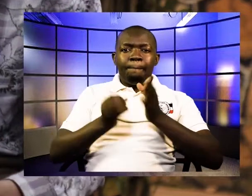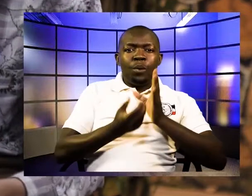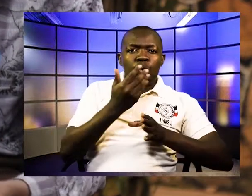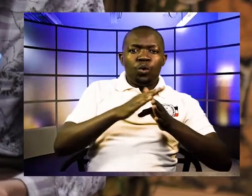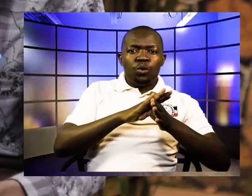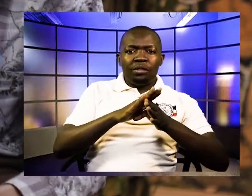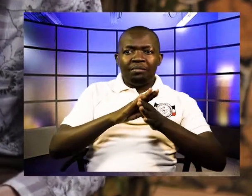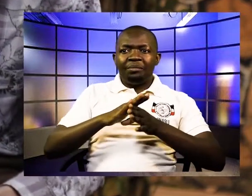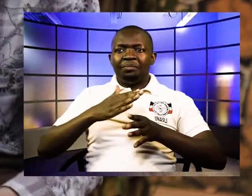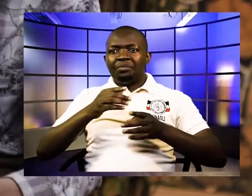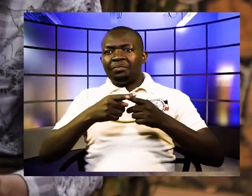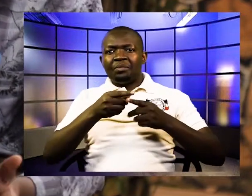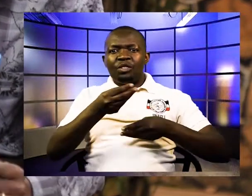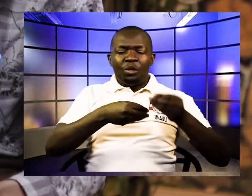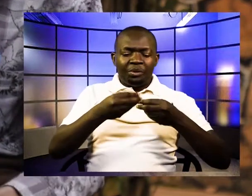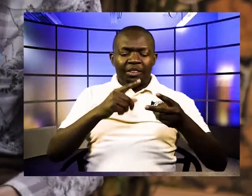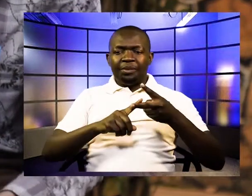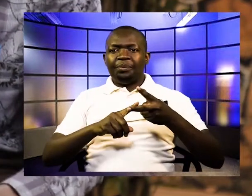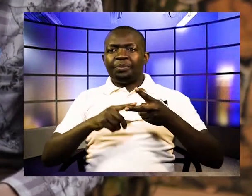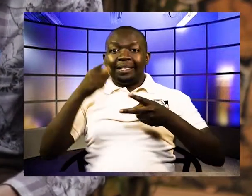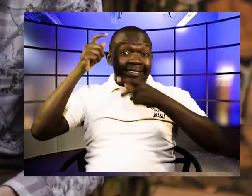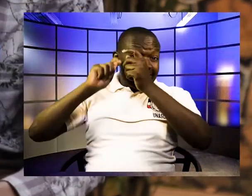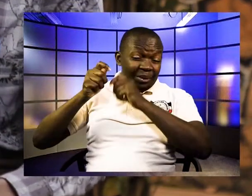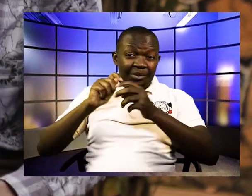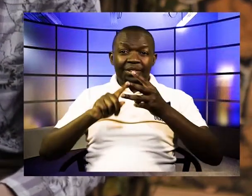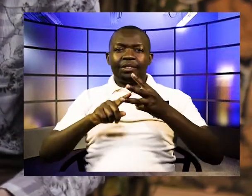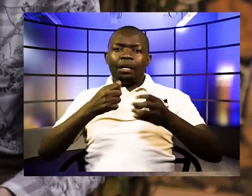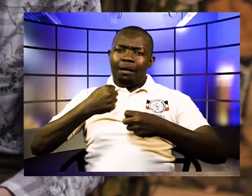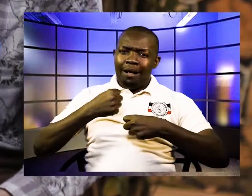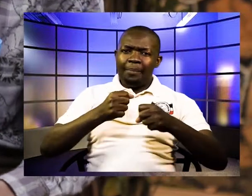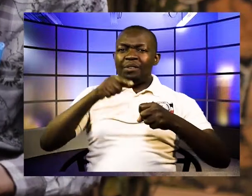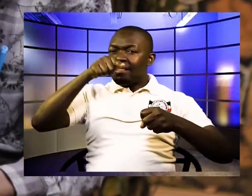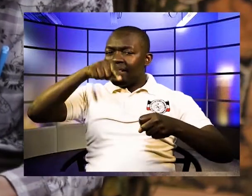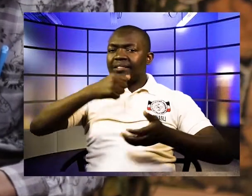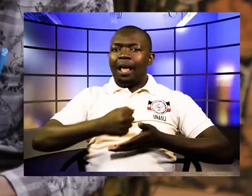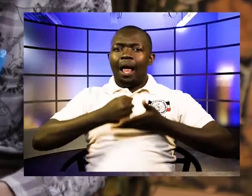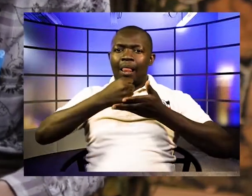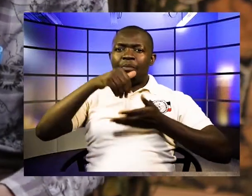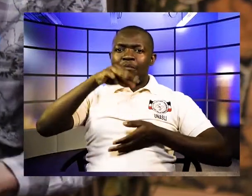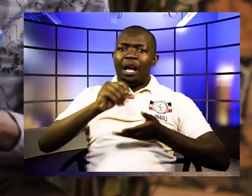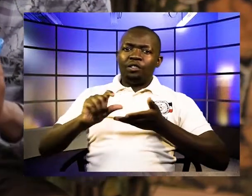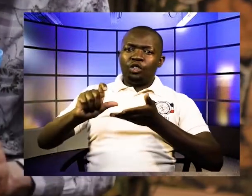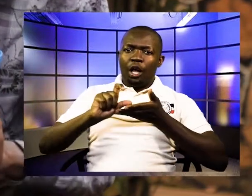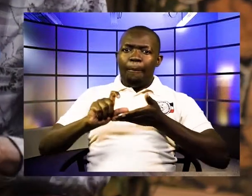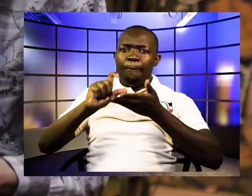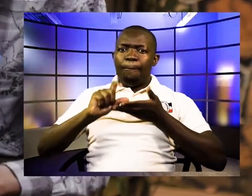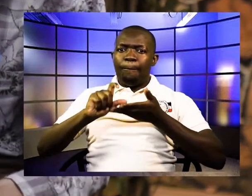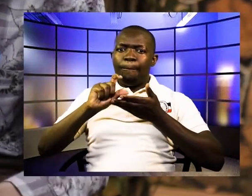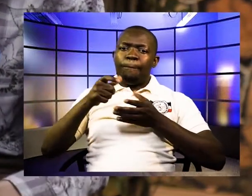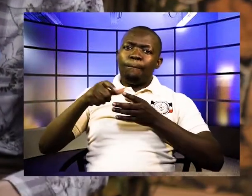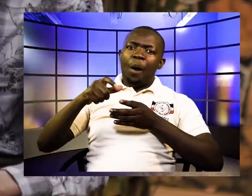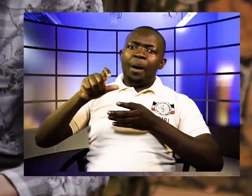shops, saloons, carpentry, which has increased their income. As their income increases, they access